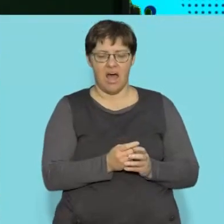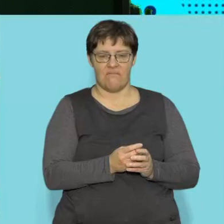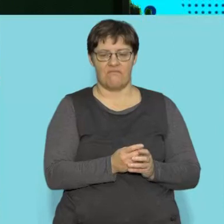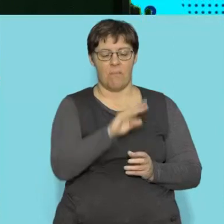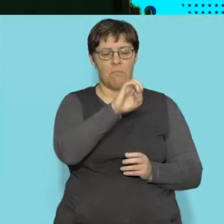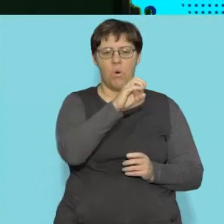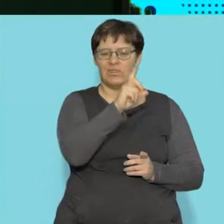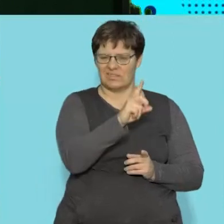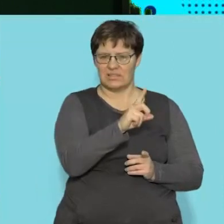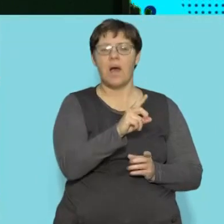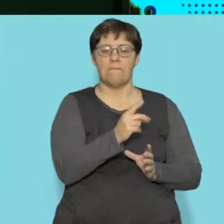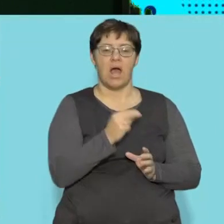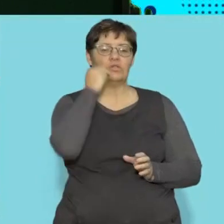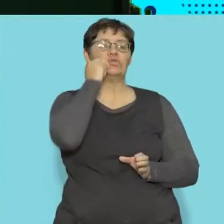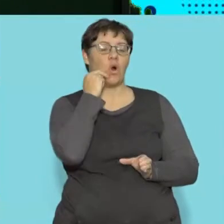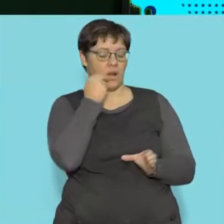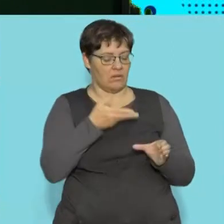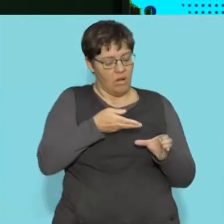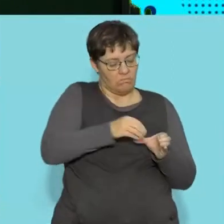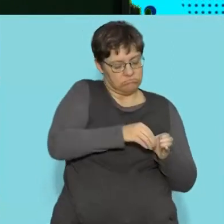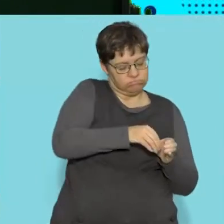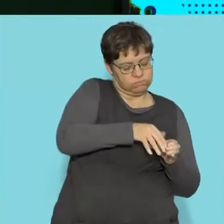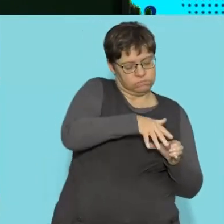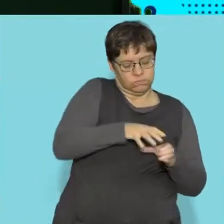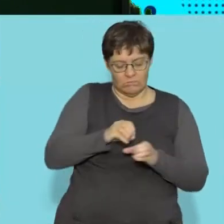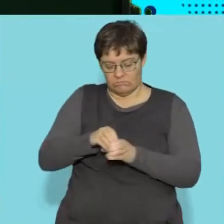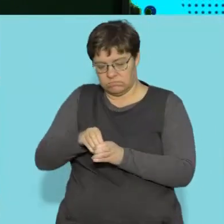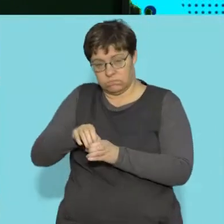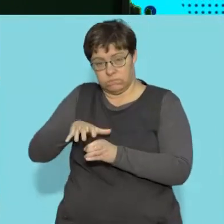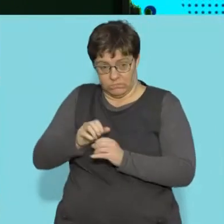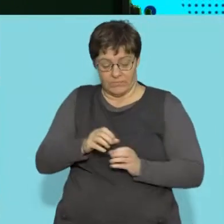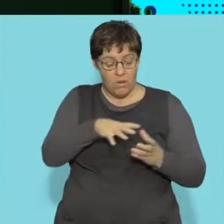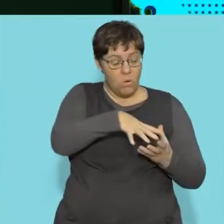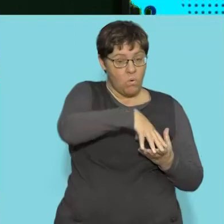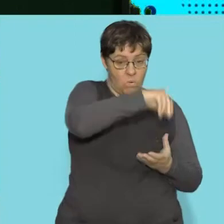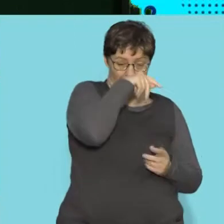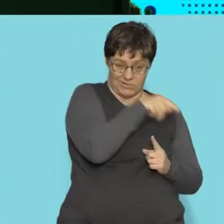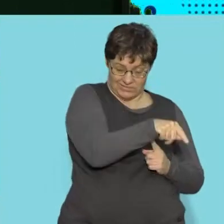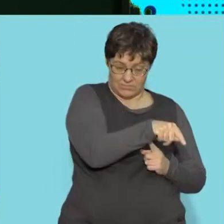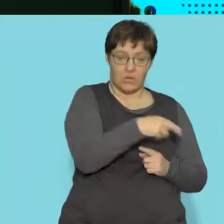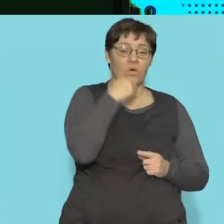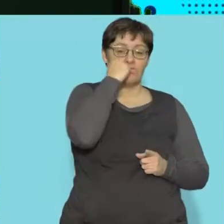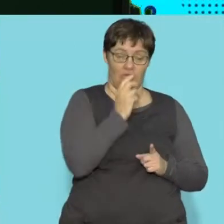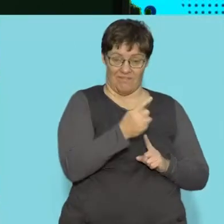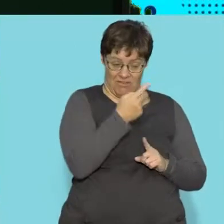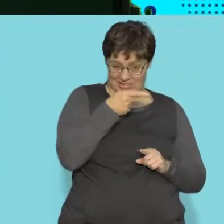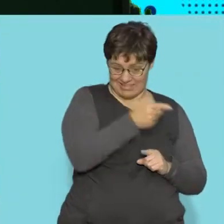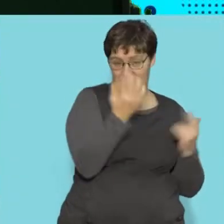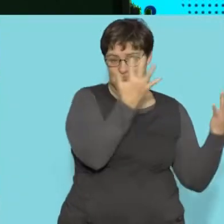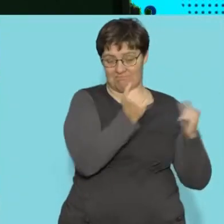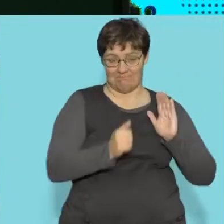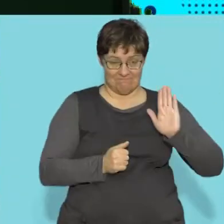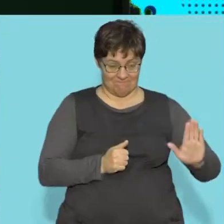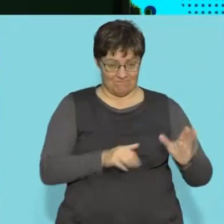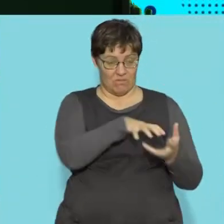certain molds that I need to fill with chocolate. I'm going to be filling the cone with chocolate. So I'm going to first have to actually work